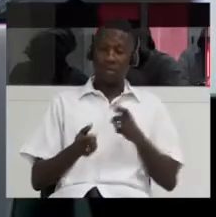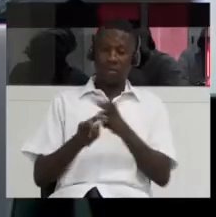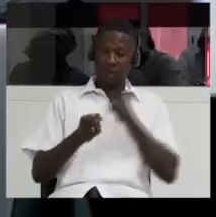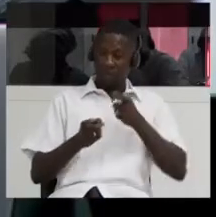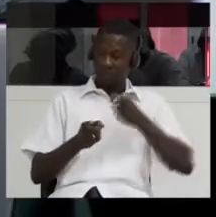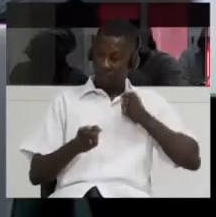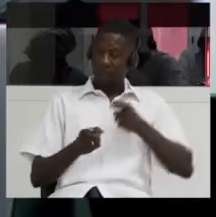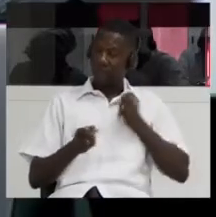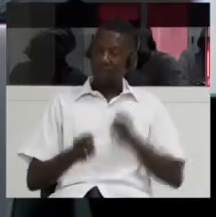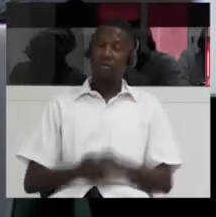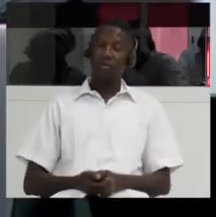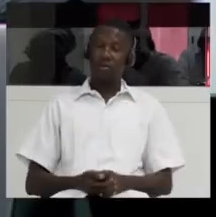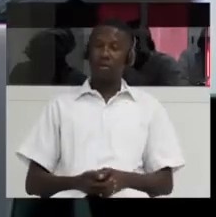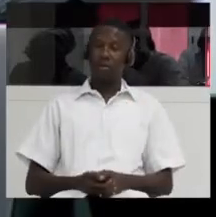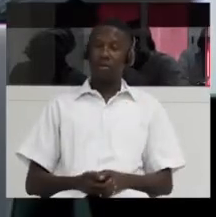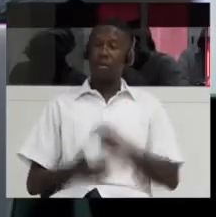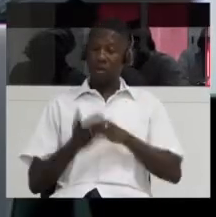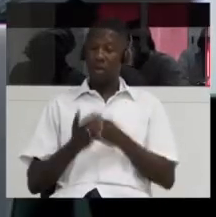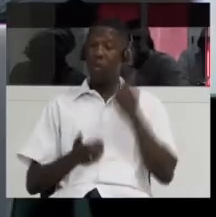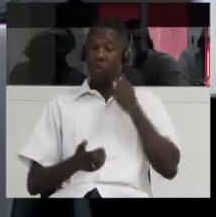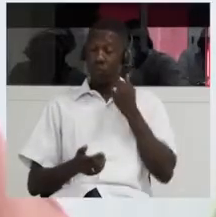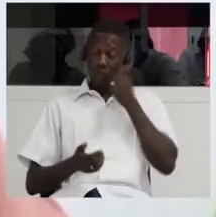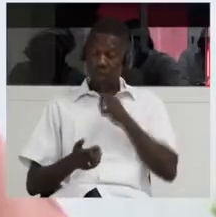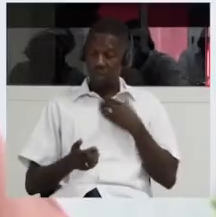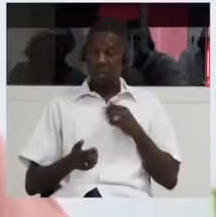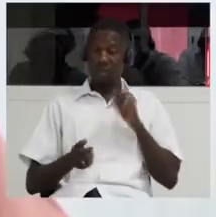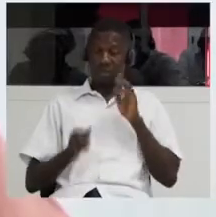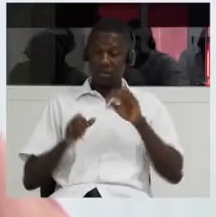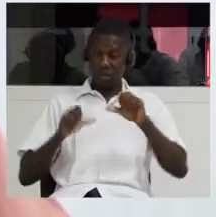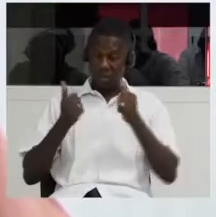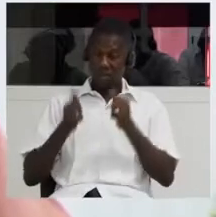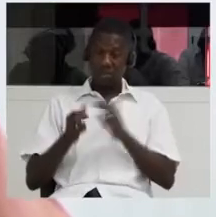actually being operated. Yes, that is how it is made. It is to be used by two people,